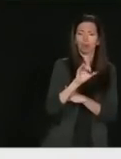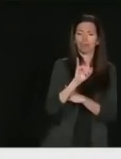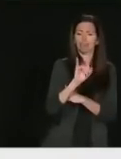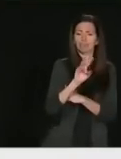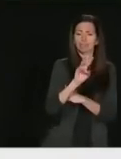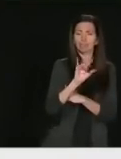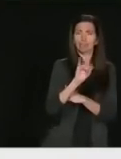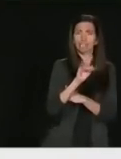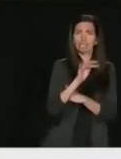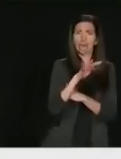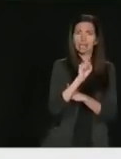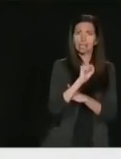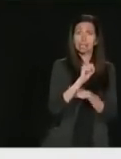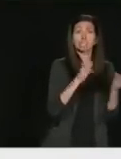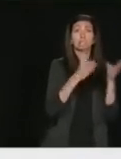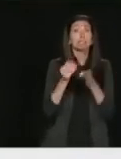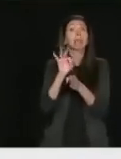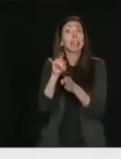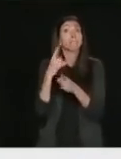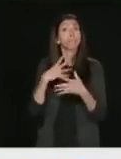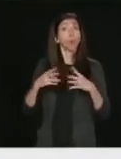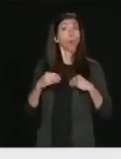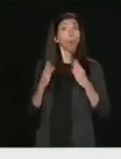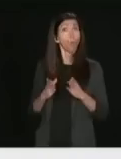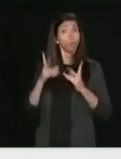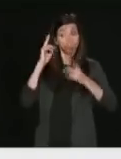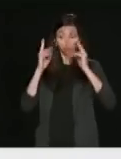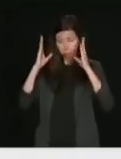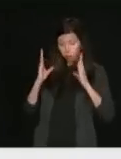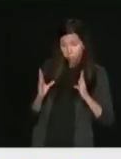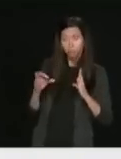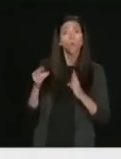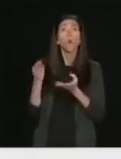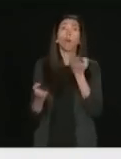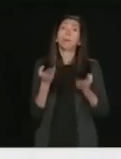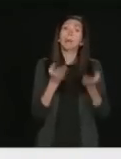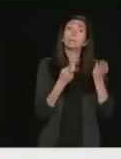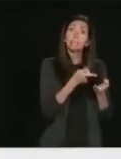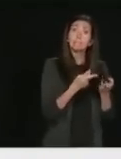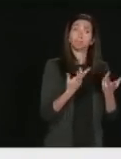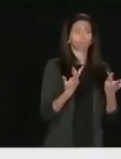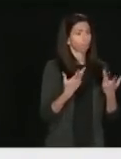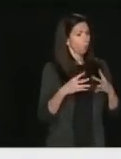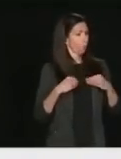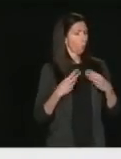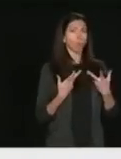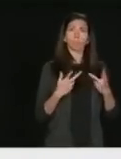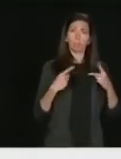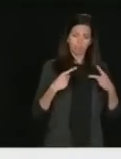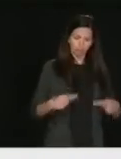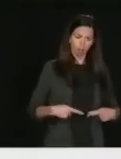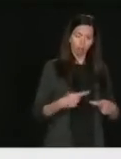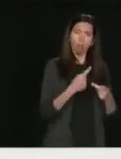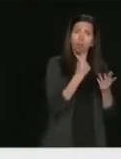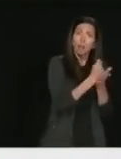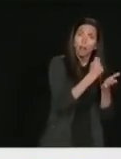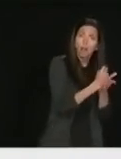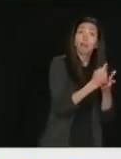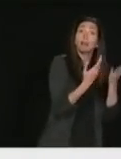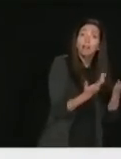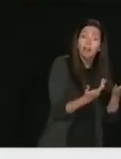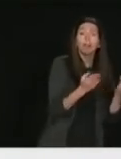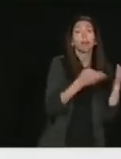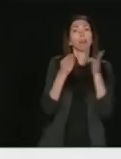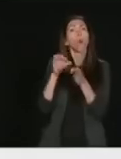with stylists who rent chairs, for a local physiotherapist, for an independent gym owner with contracted trainers,